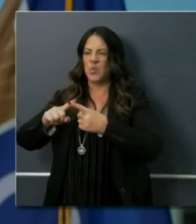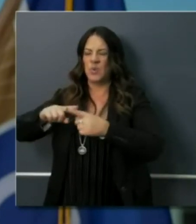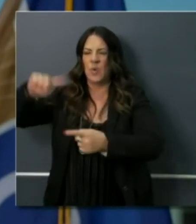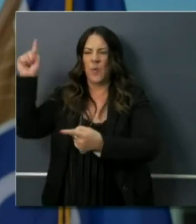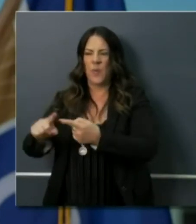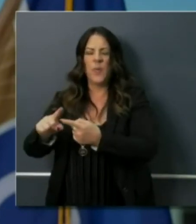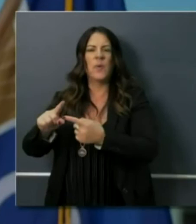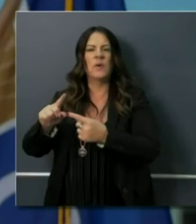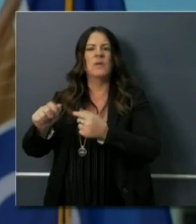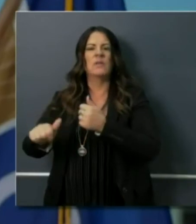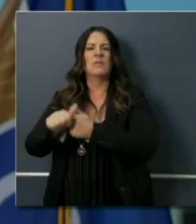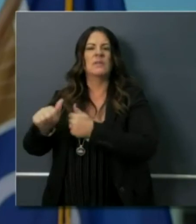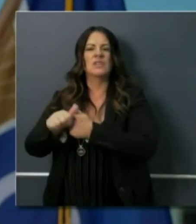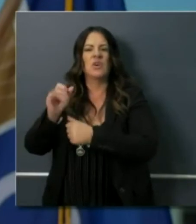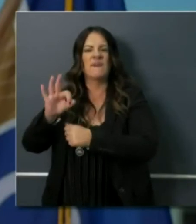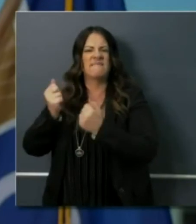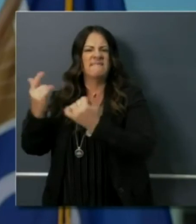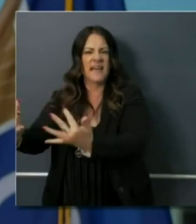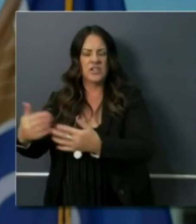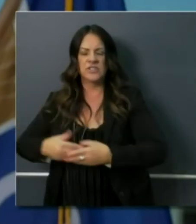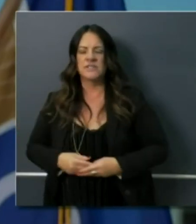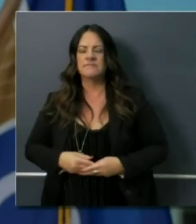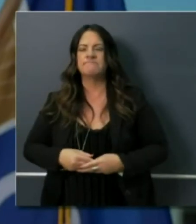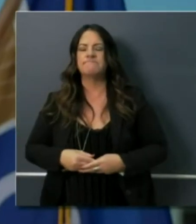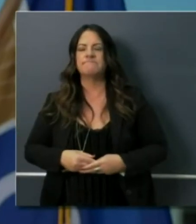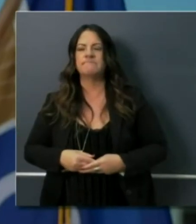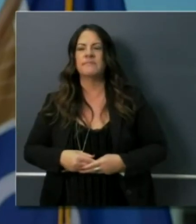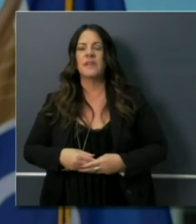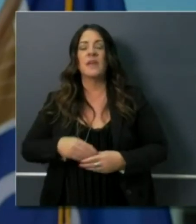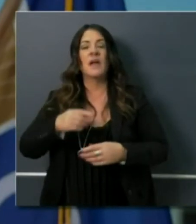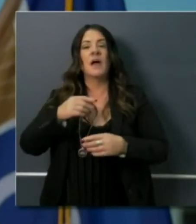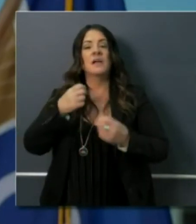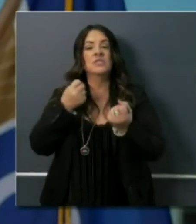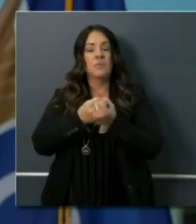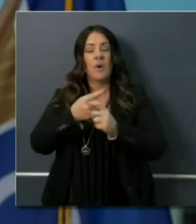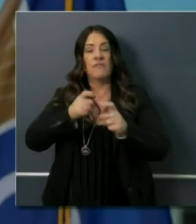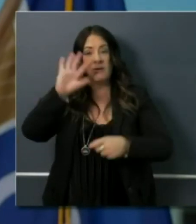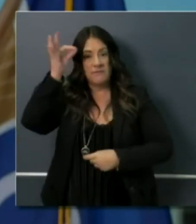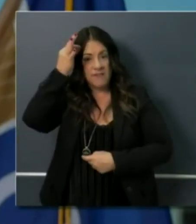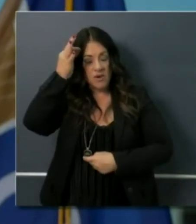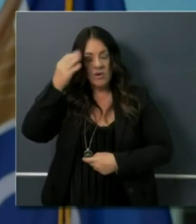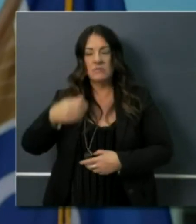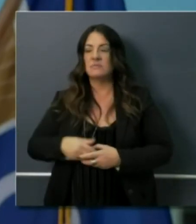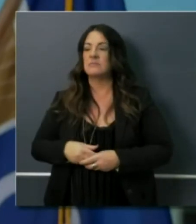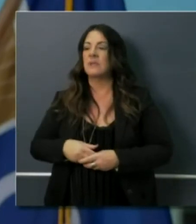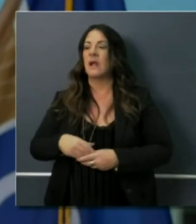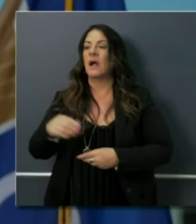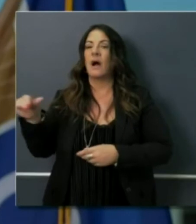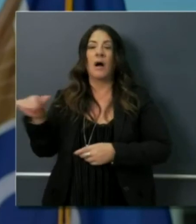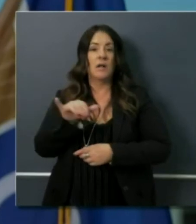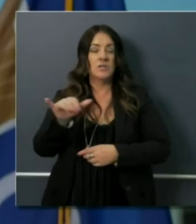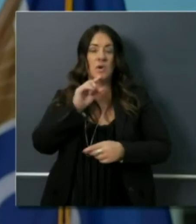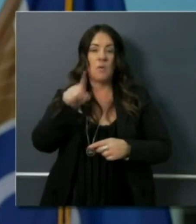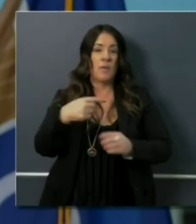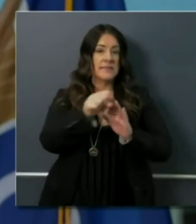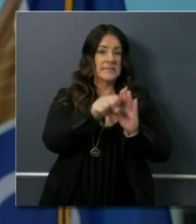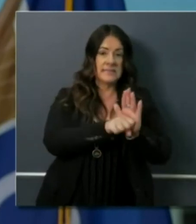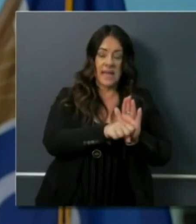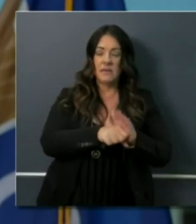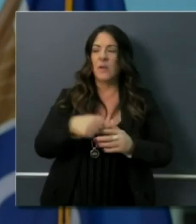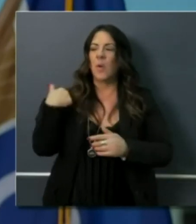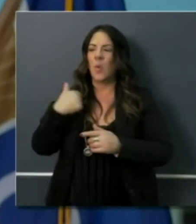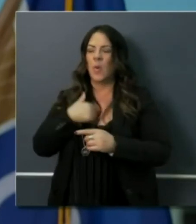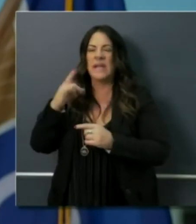and LiDAR support, satellite support from the federal government, additional suppression through the procurement of